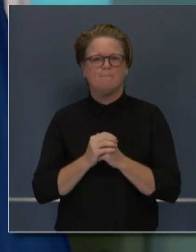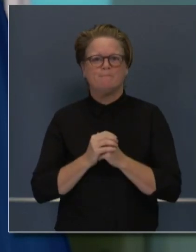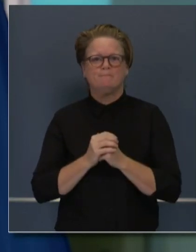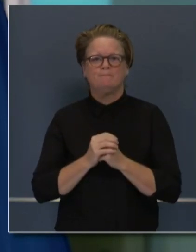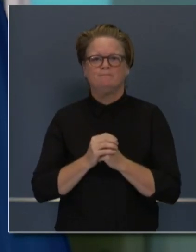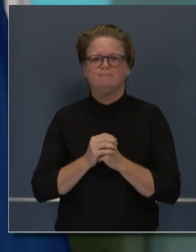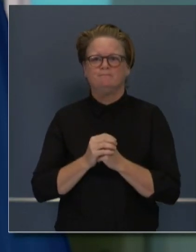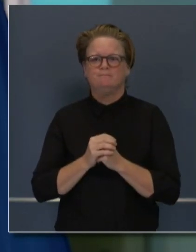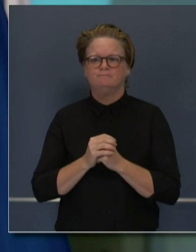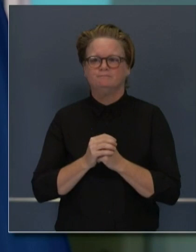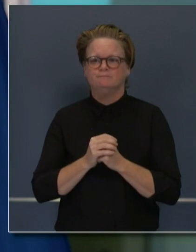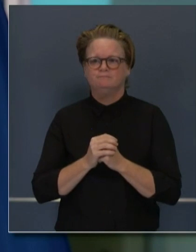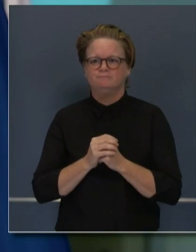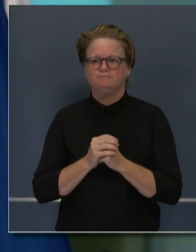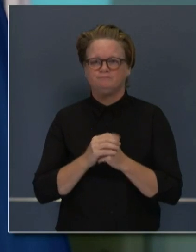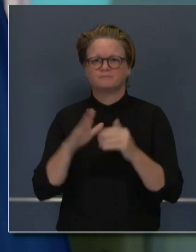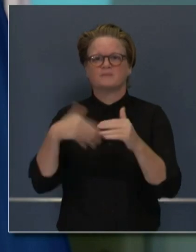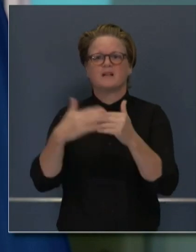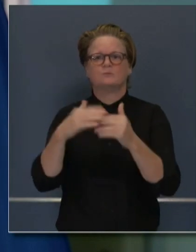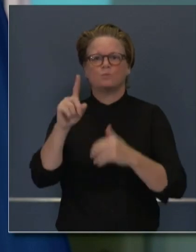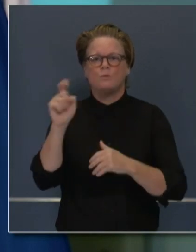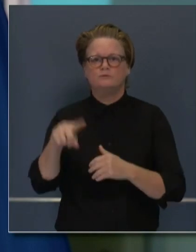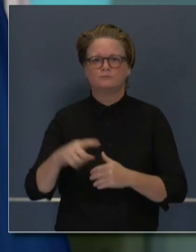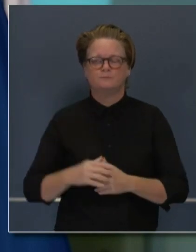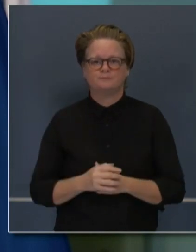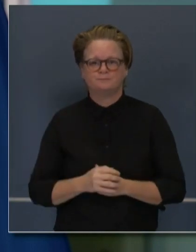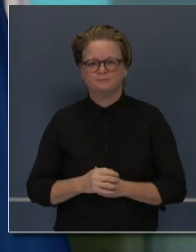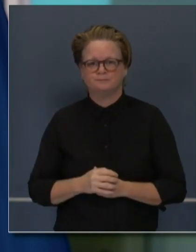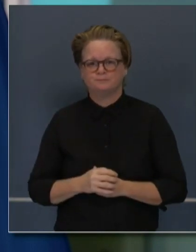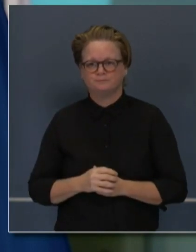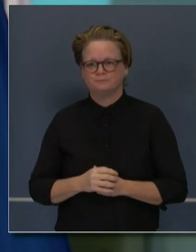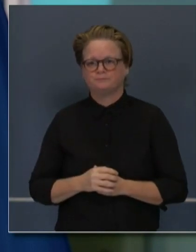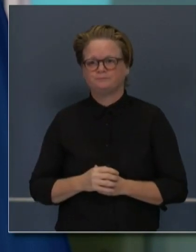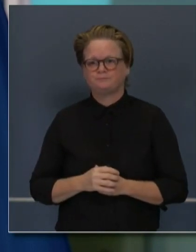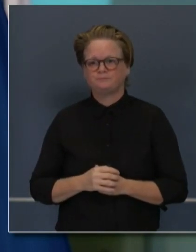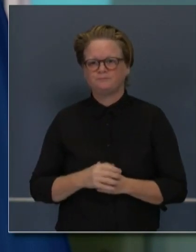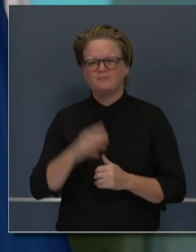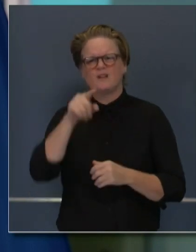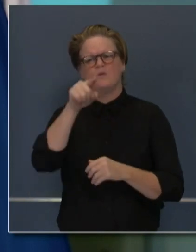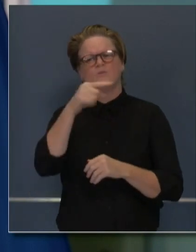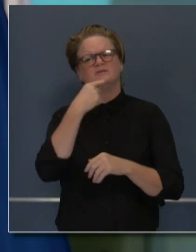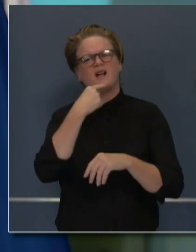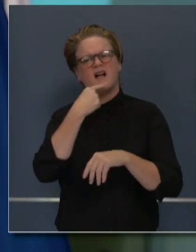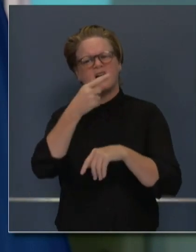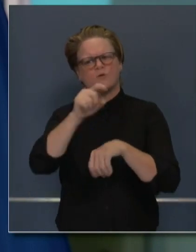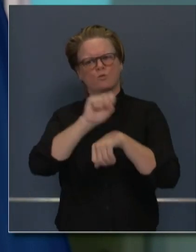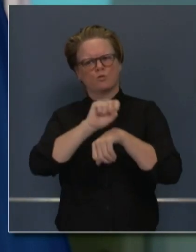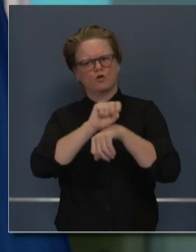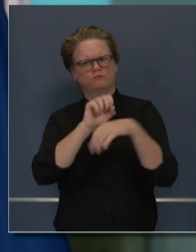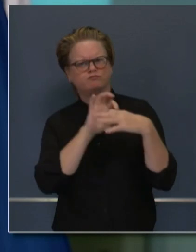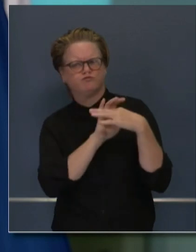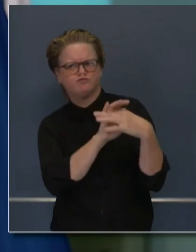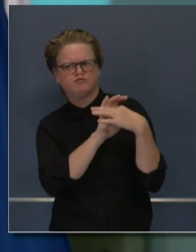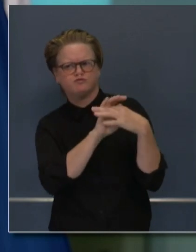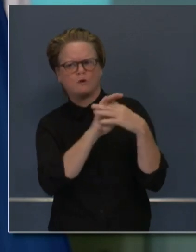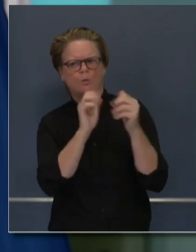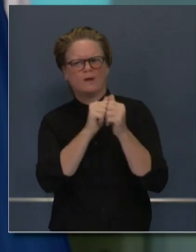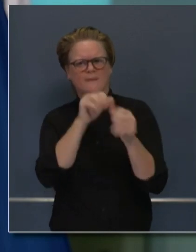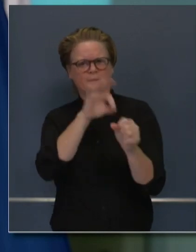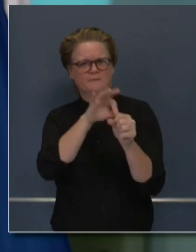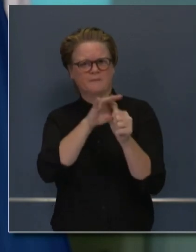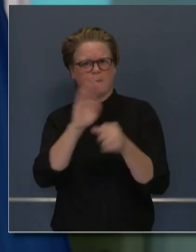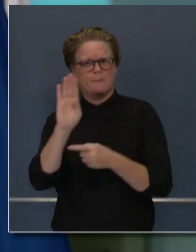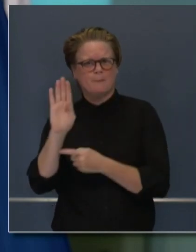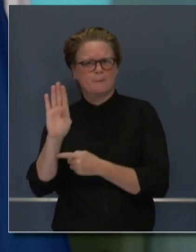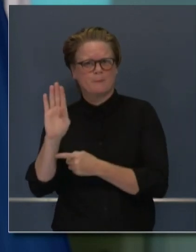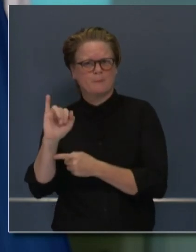Governor, you mentioned that you've been working with the incoming Biden team on a stimulus. Have you also been